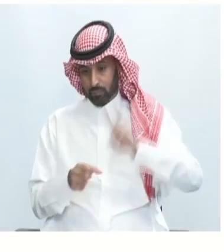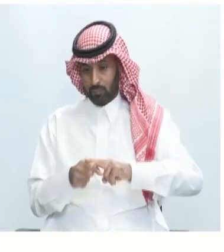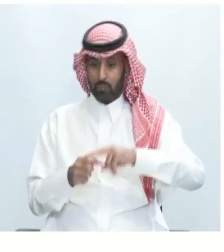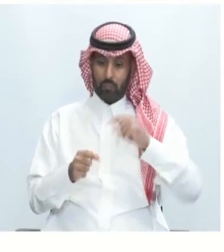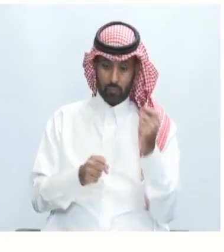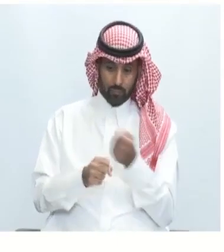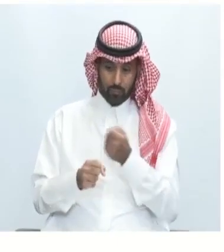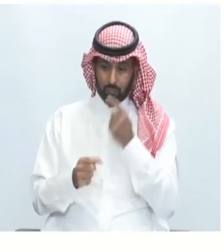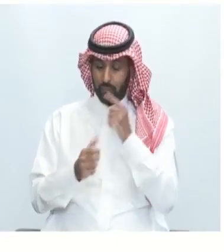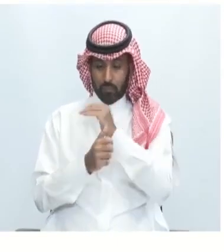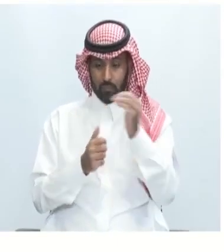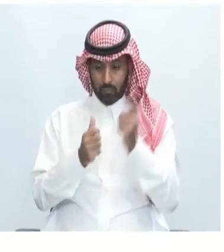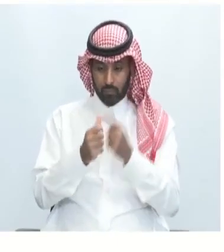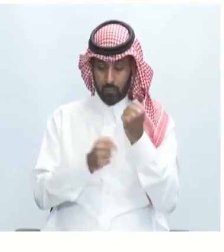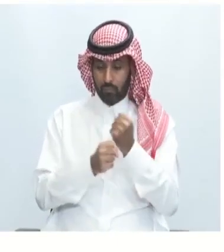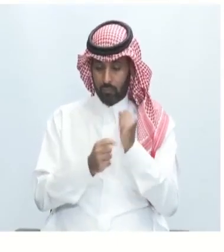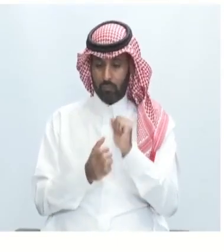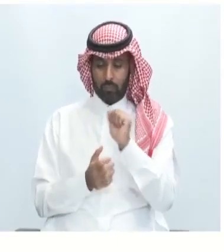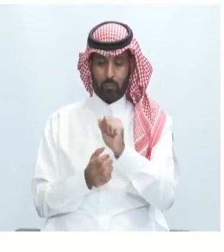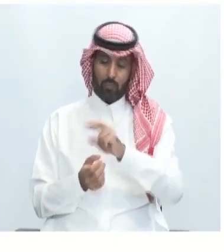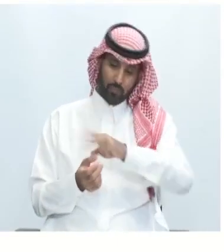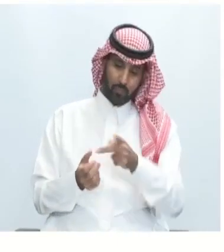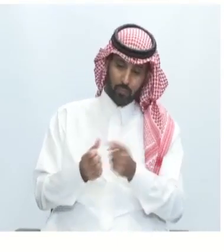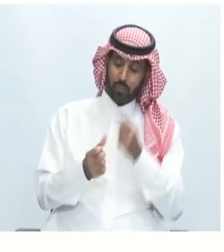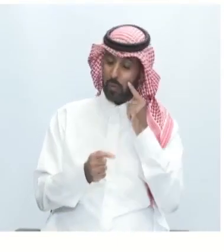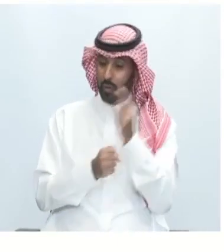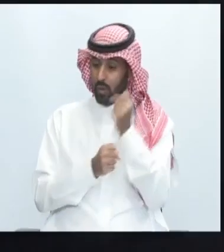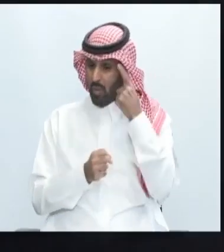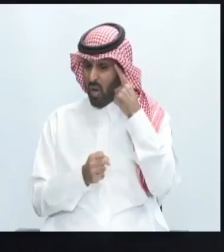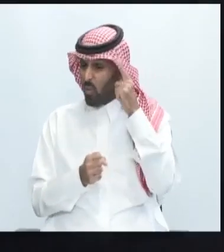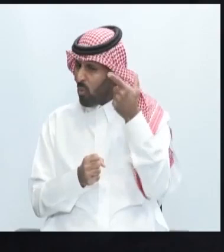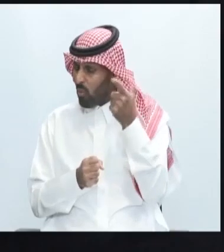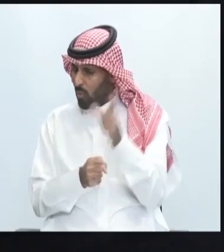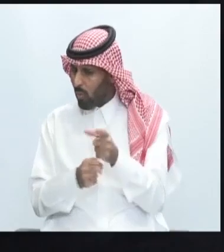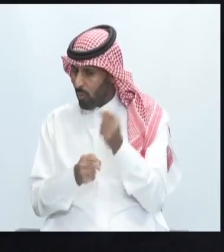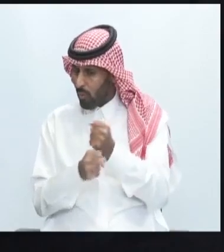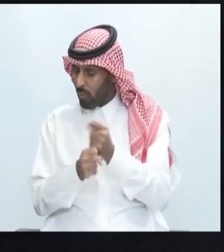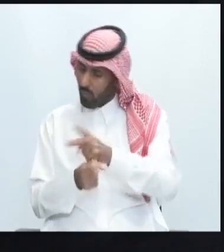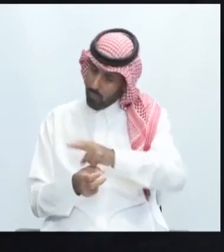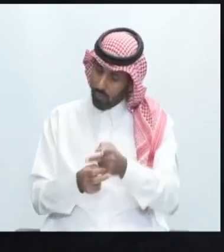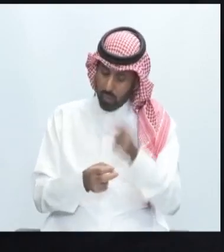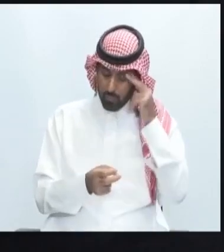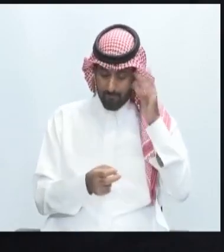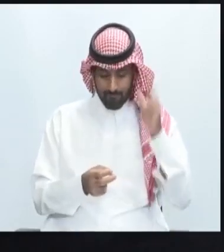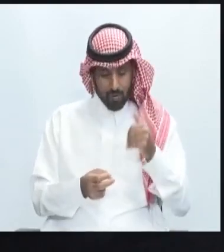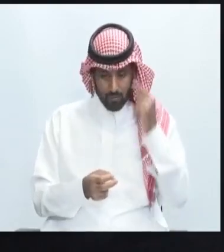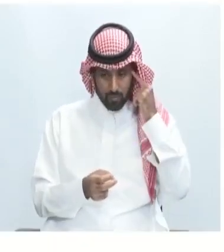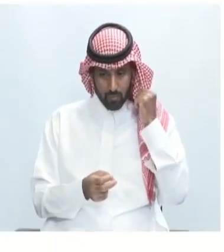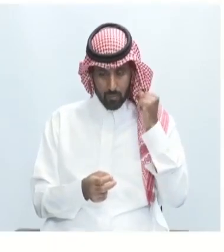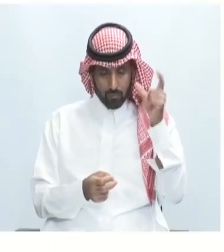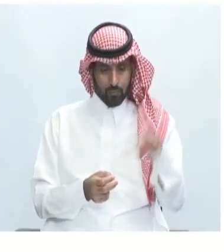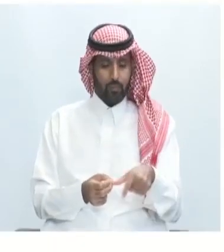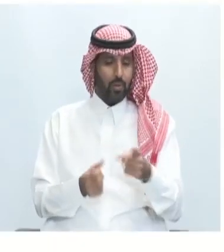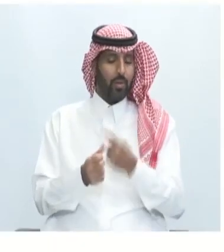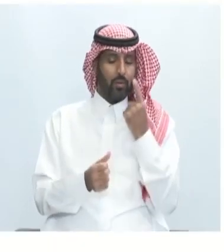active sentences here as passive sentences. So you have an active sentence, just rewrite it as a passive sentence.